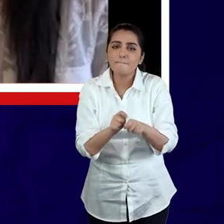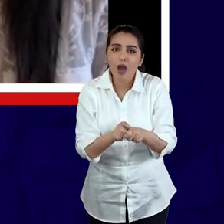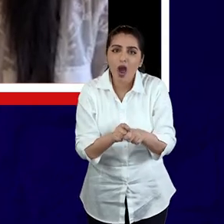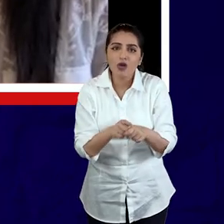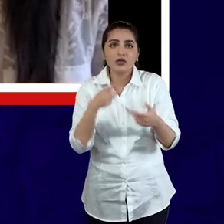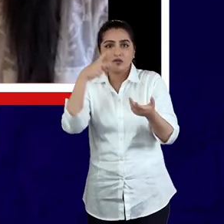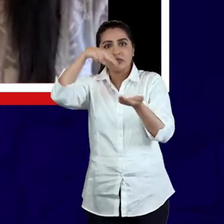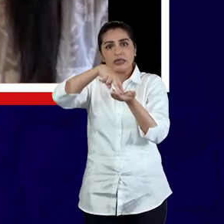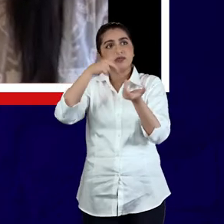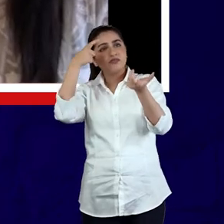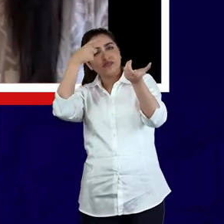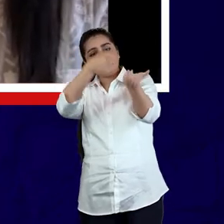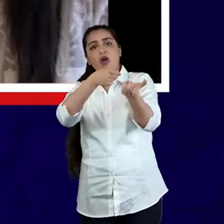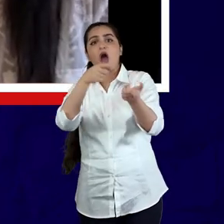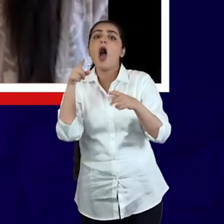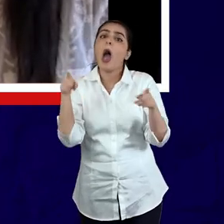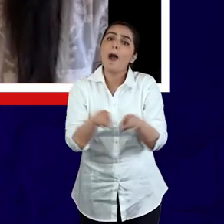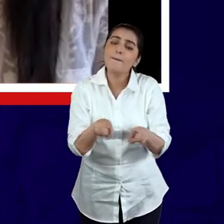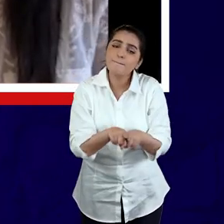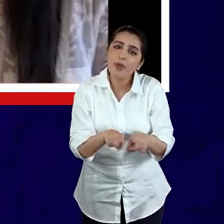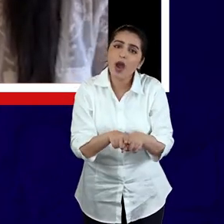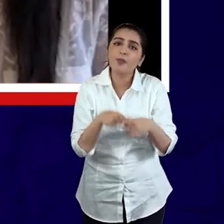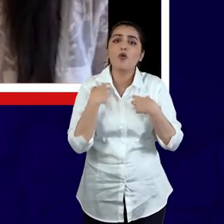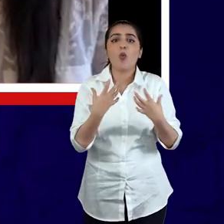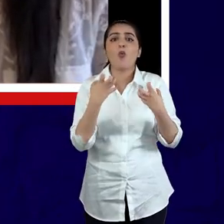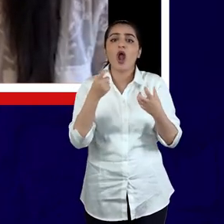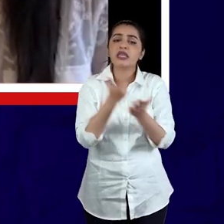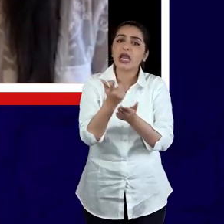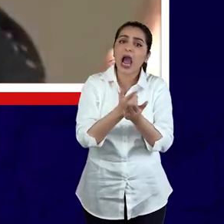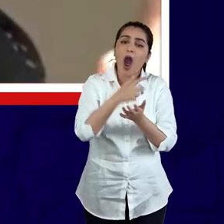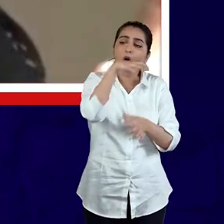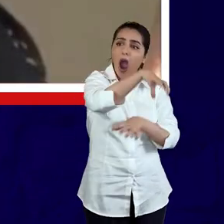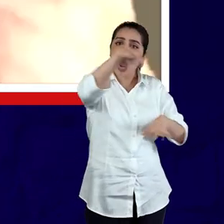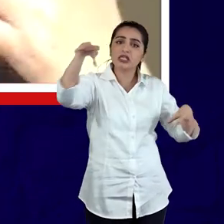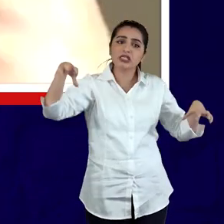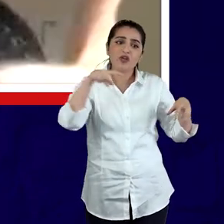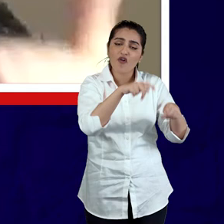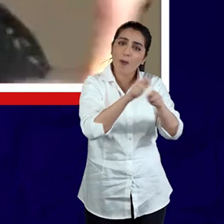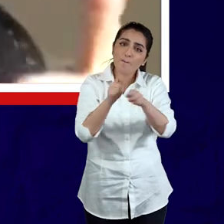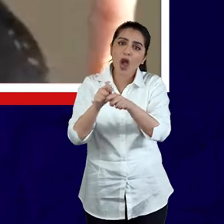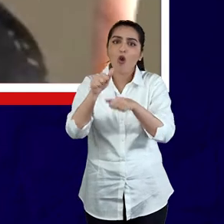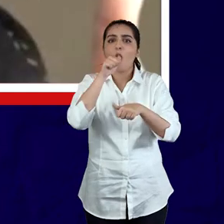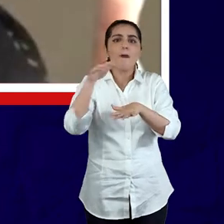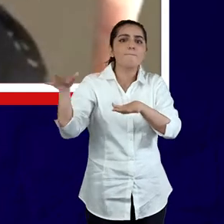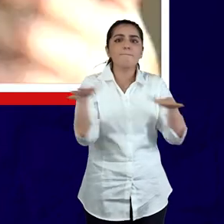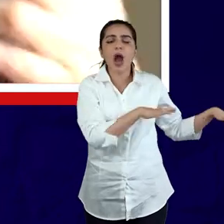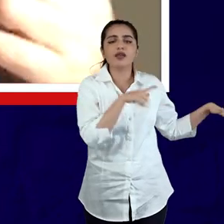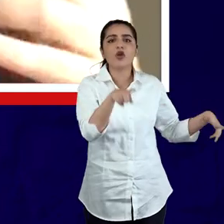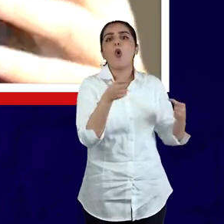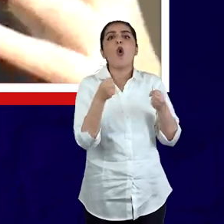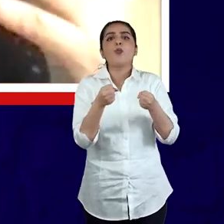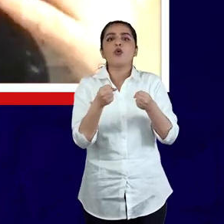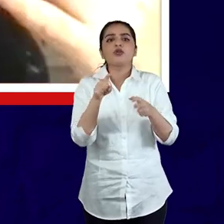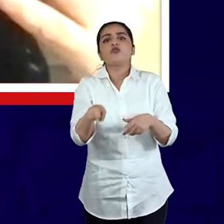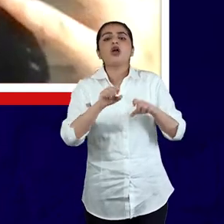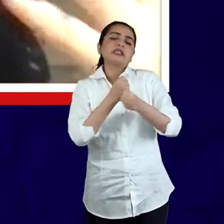where you can shoot from. Well, you need that kind of a contraption in every village, so people are not in water, you know, or you